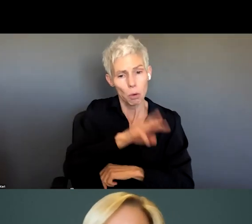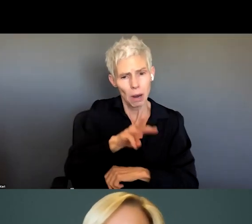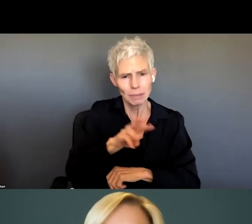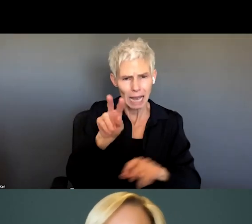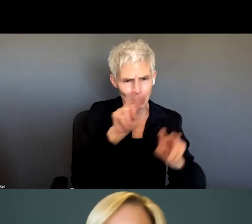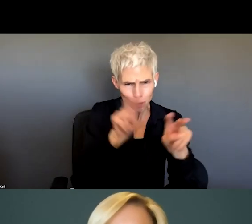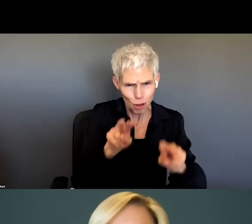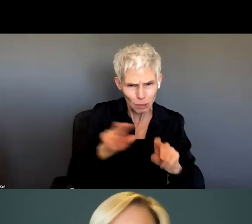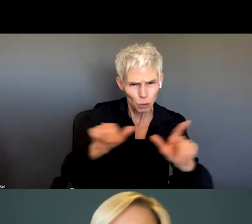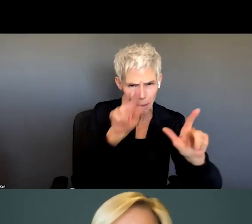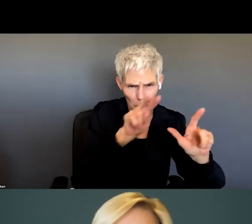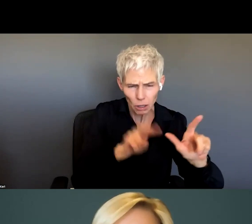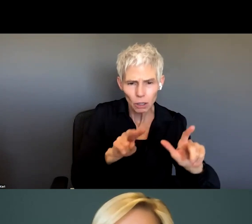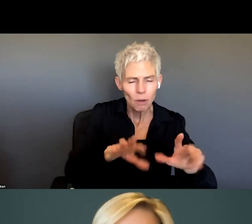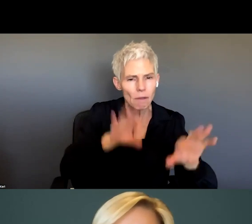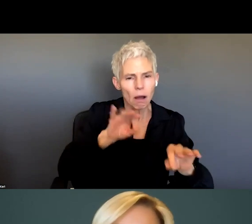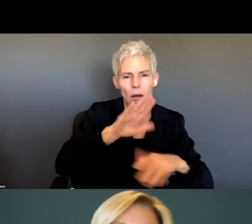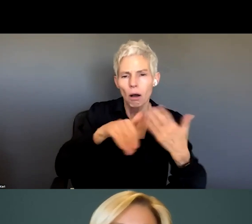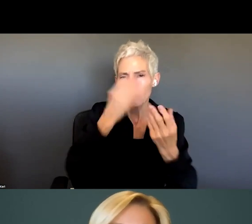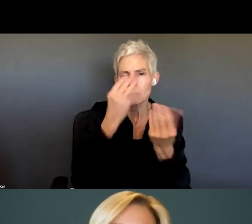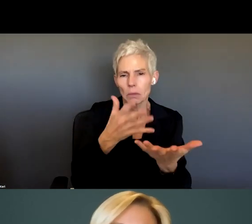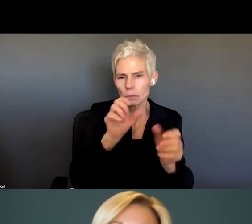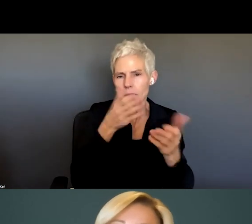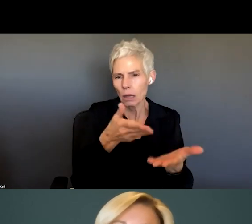find all of that information.